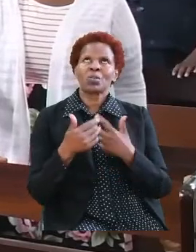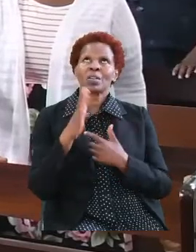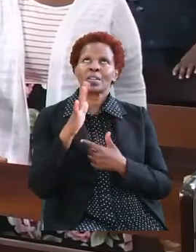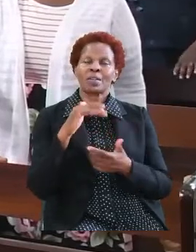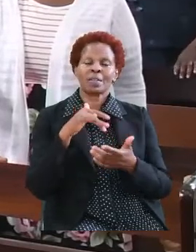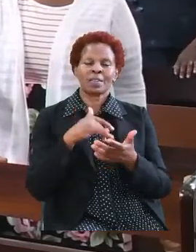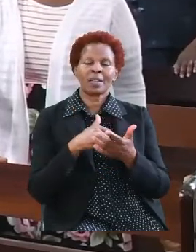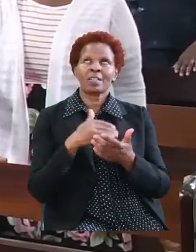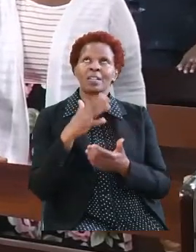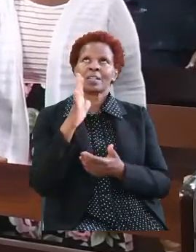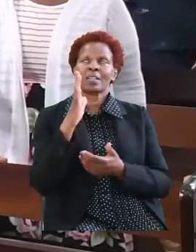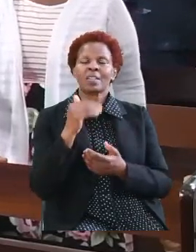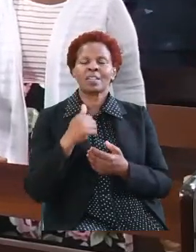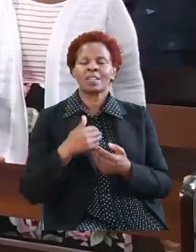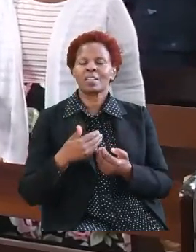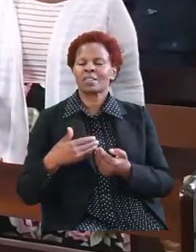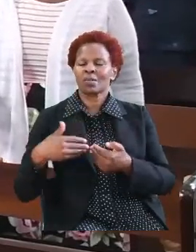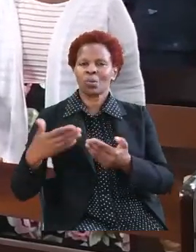nikari.